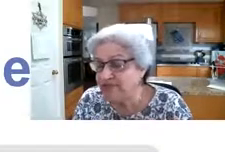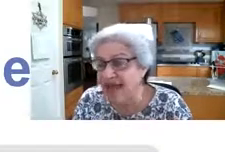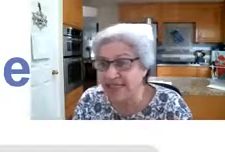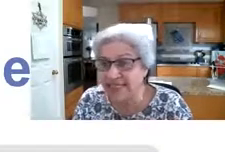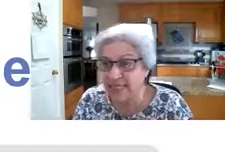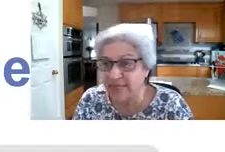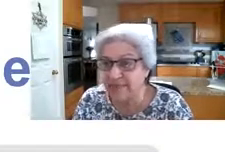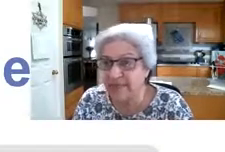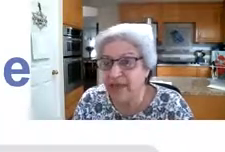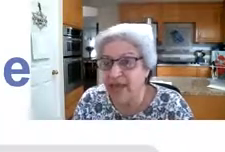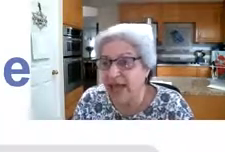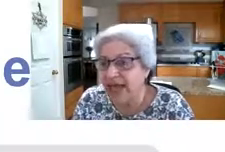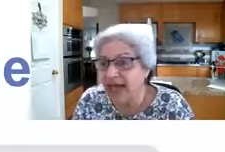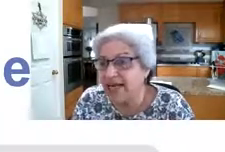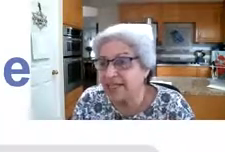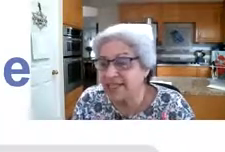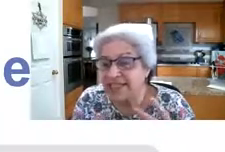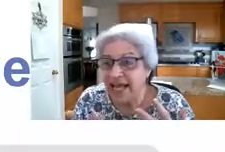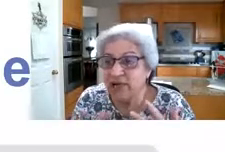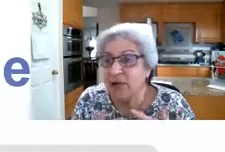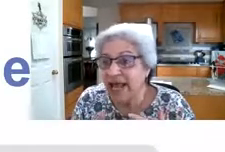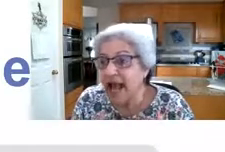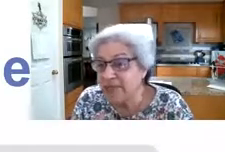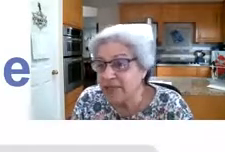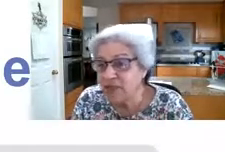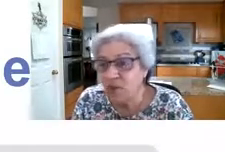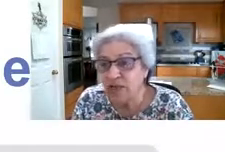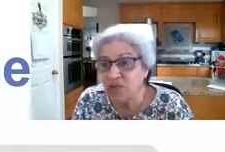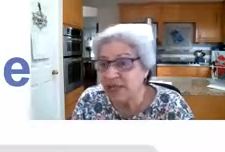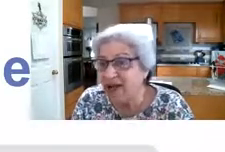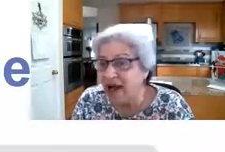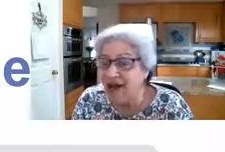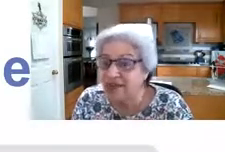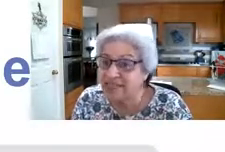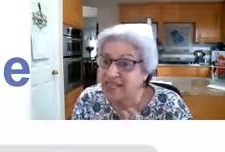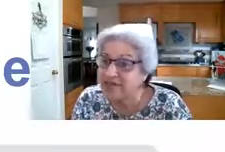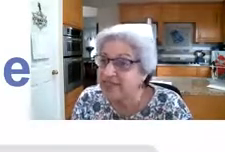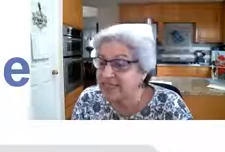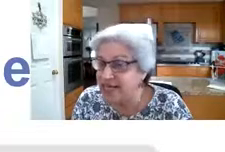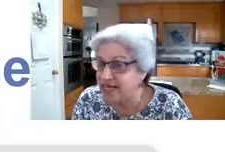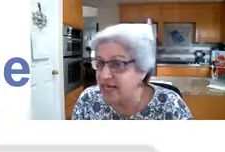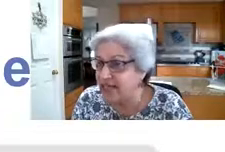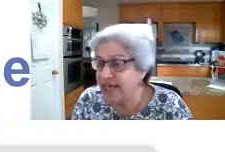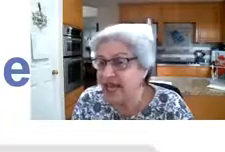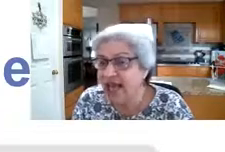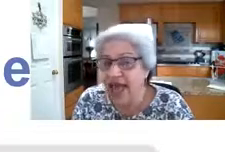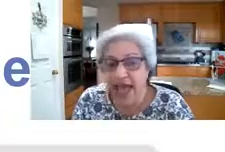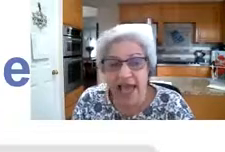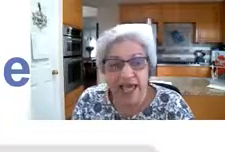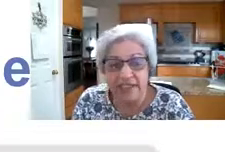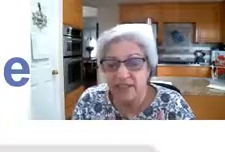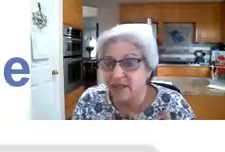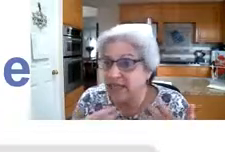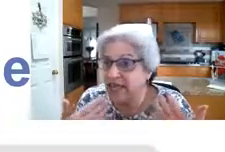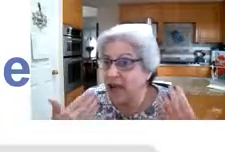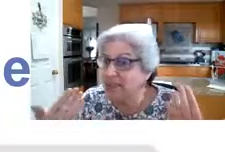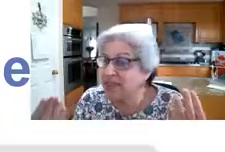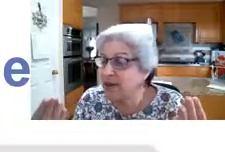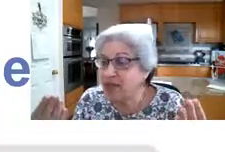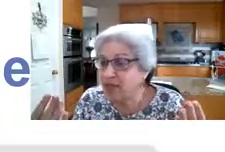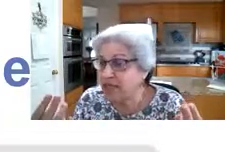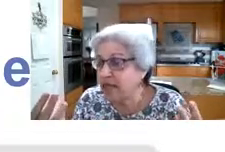roll out the vaccine. And instead, what happened was we got our safety data and